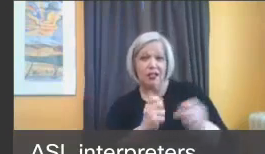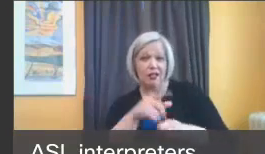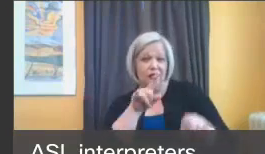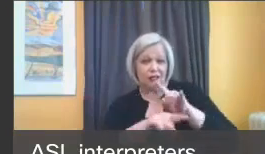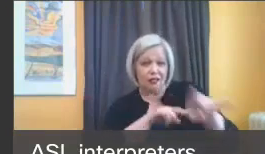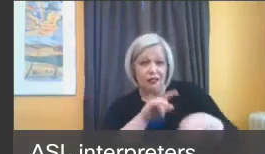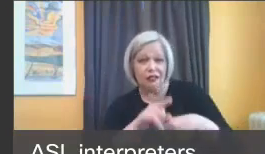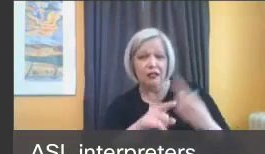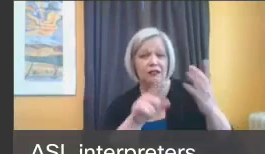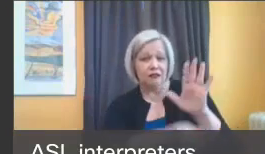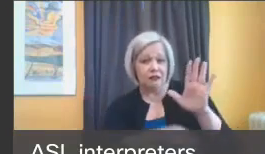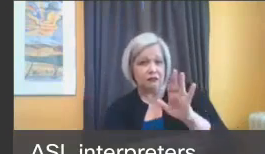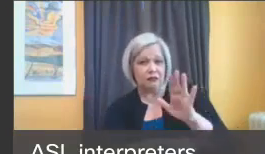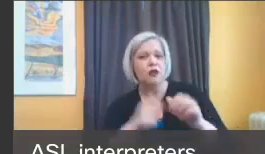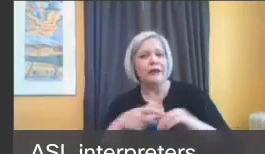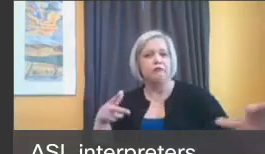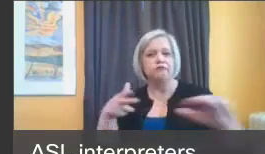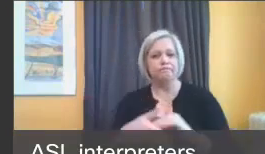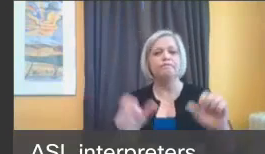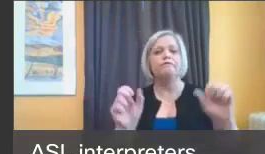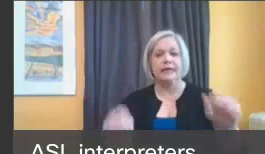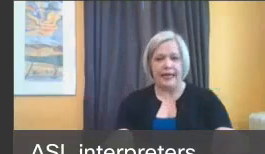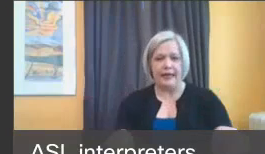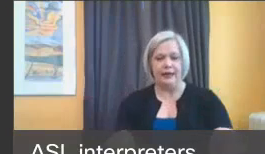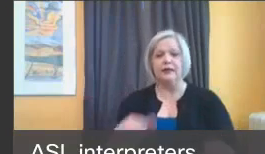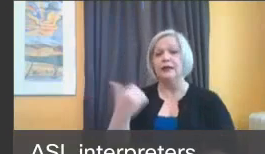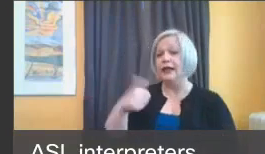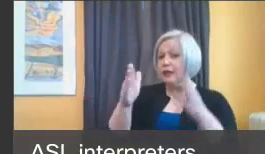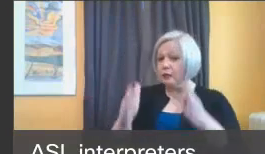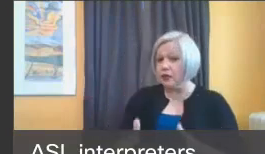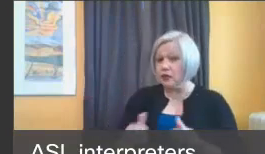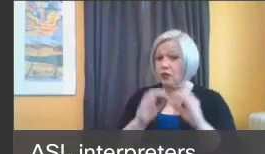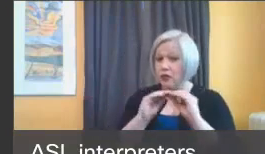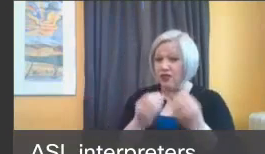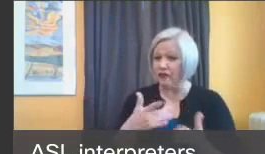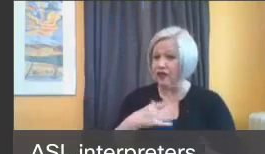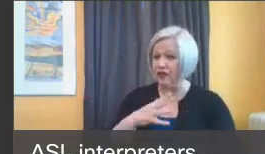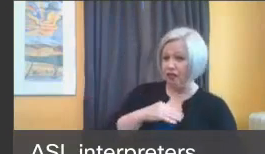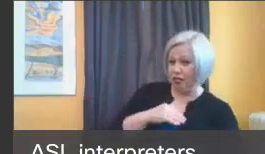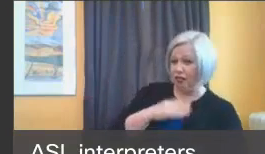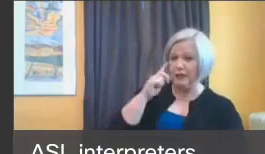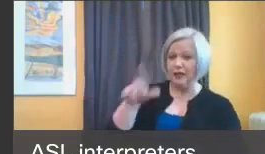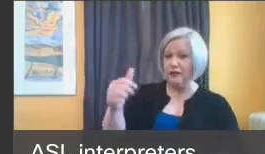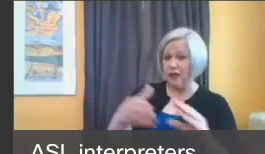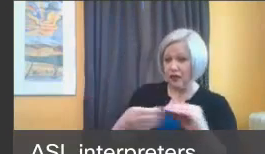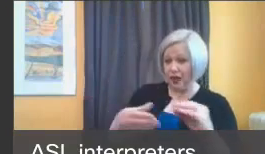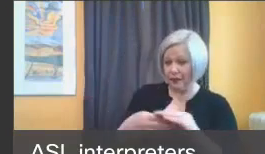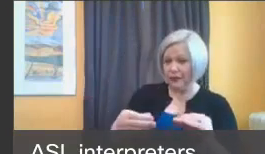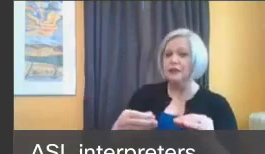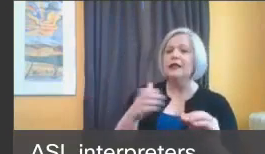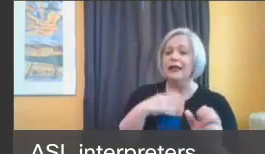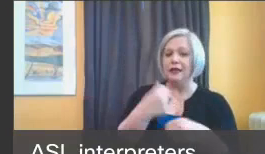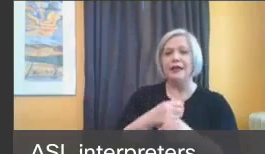hand. Any person or any organization that feels defamed or degraded by statements made in these proceedings may provide a